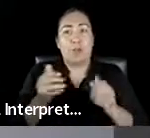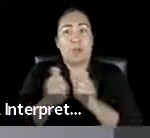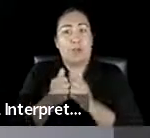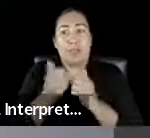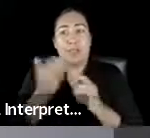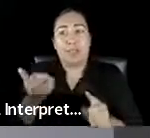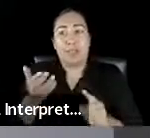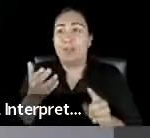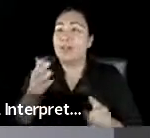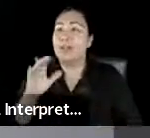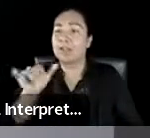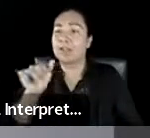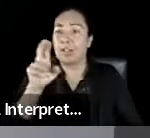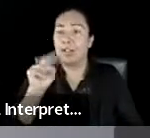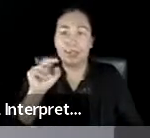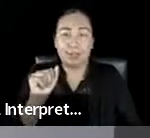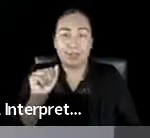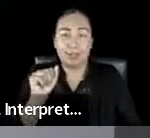Scherspatowski.